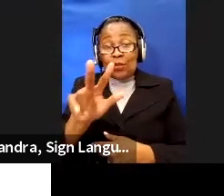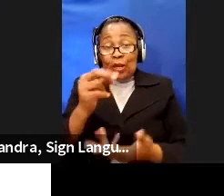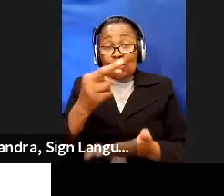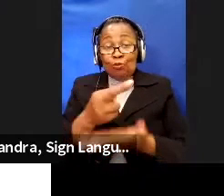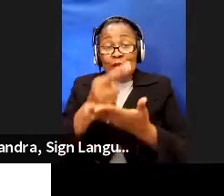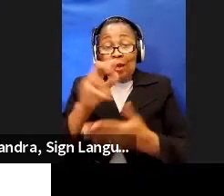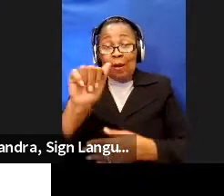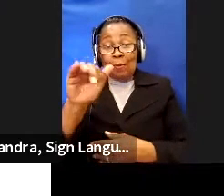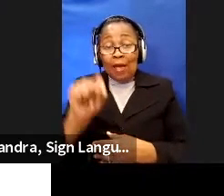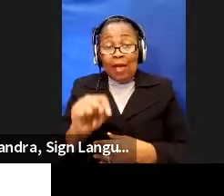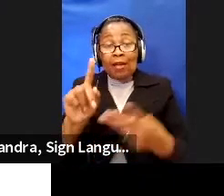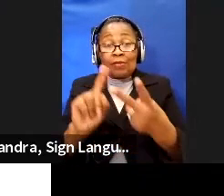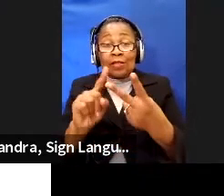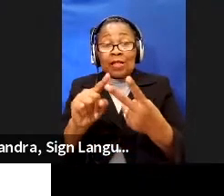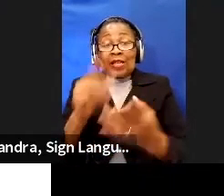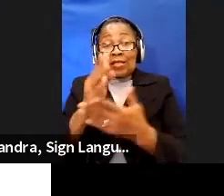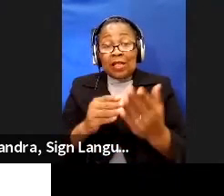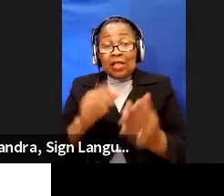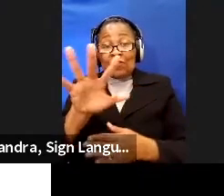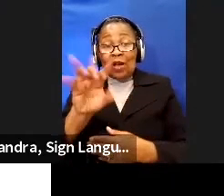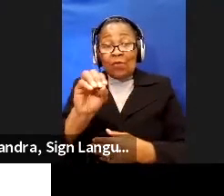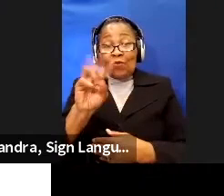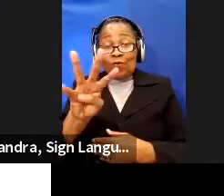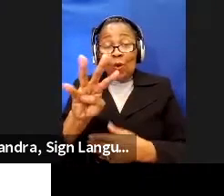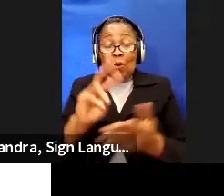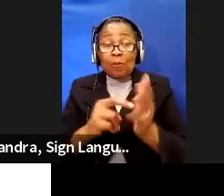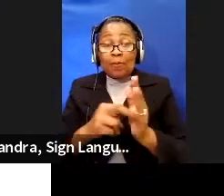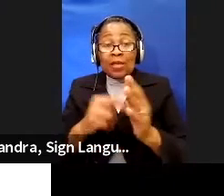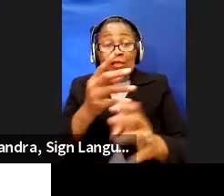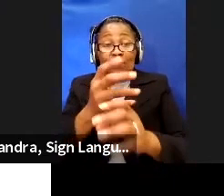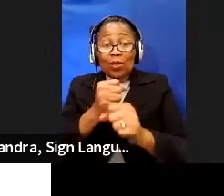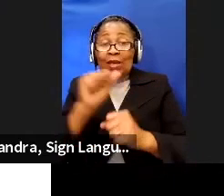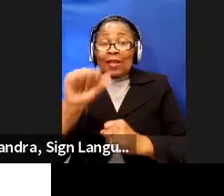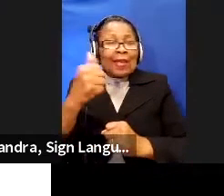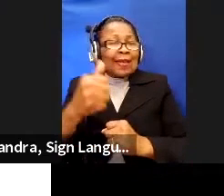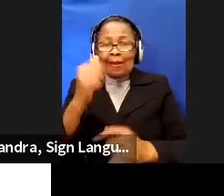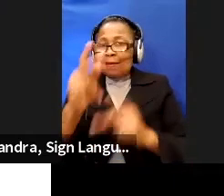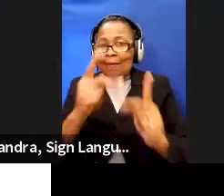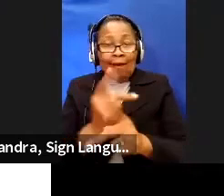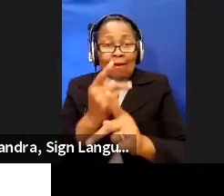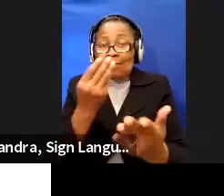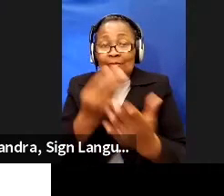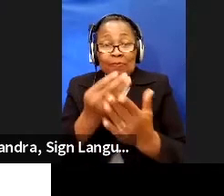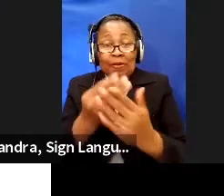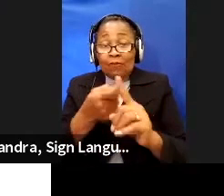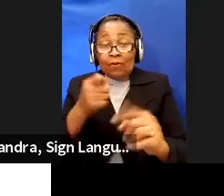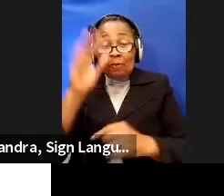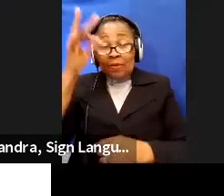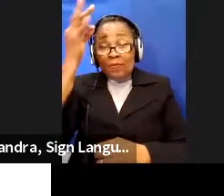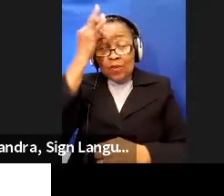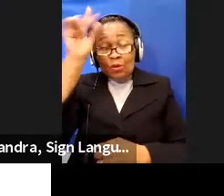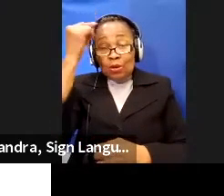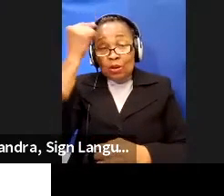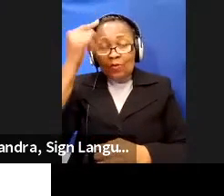aware of Section 504, which says that if you receive any kind of federal financial assistance, you